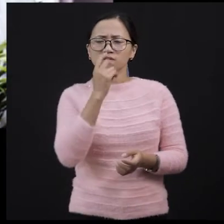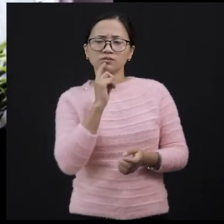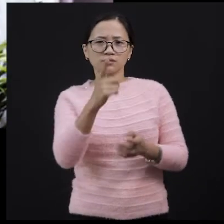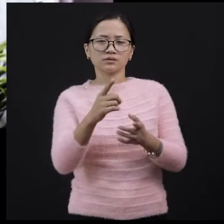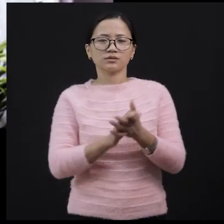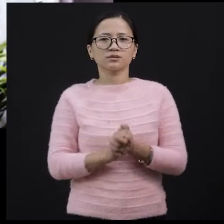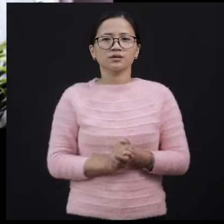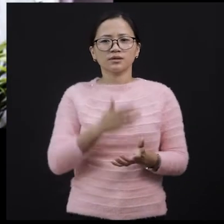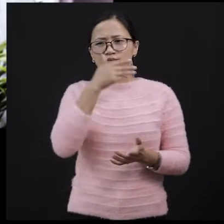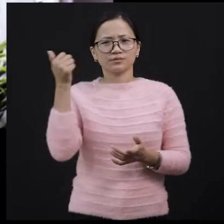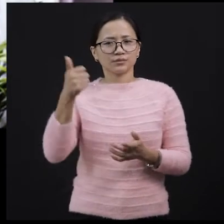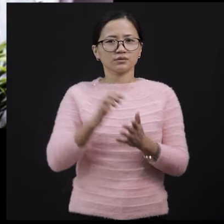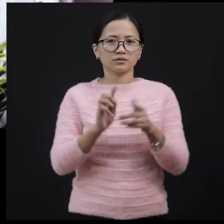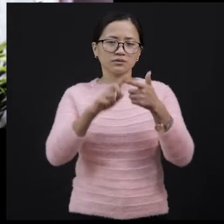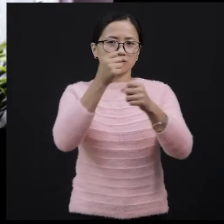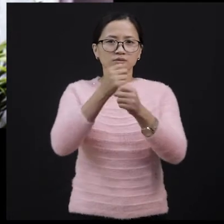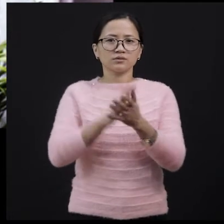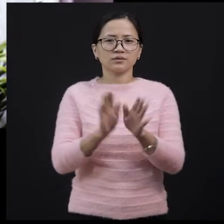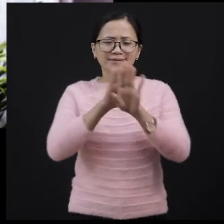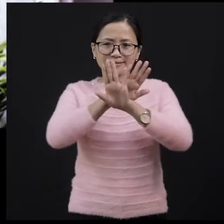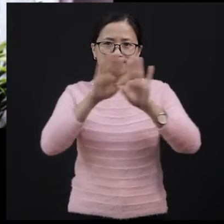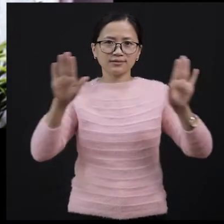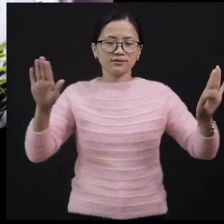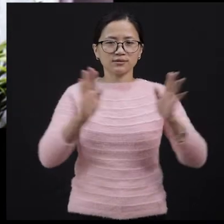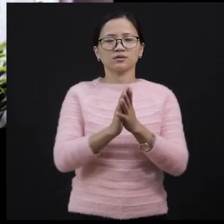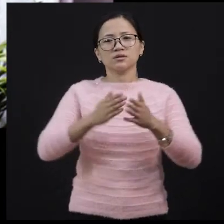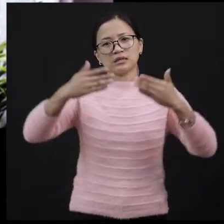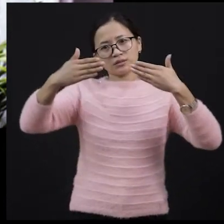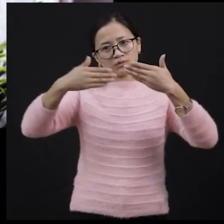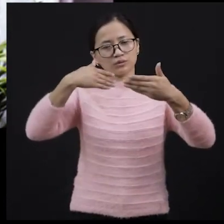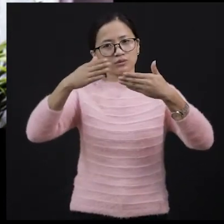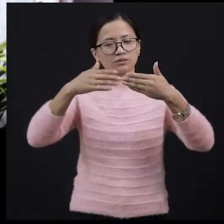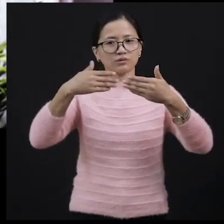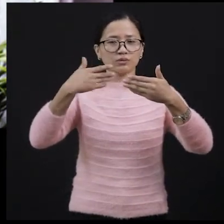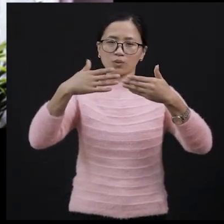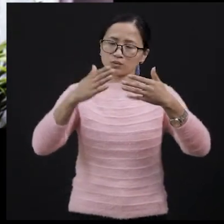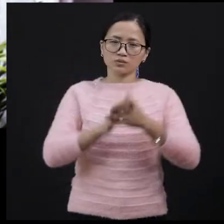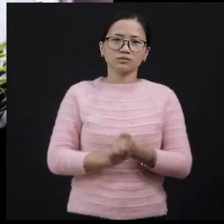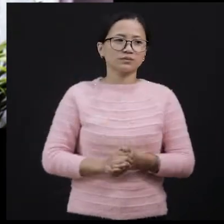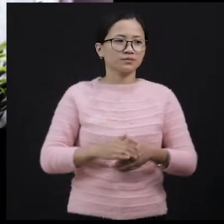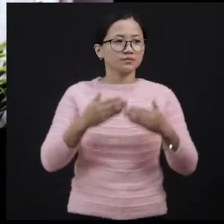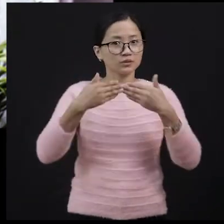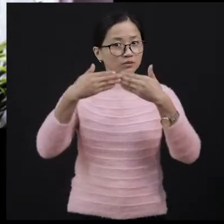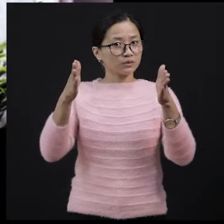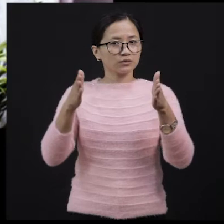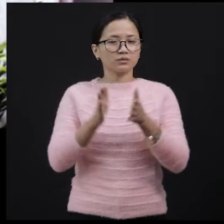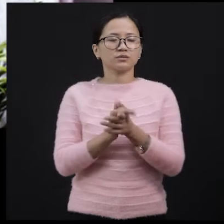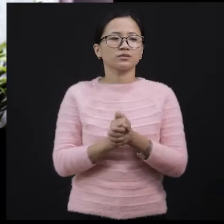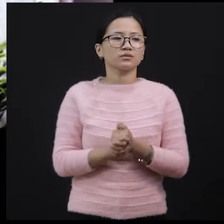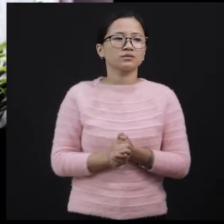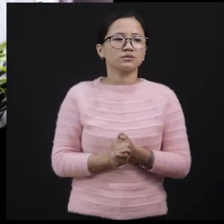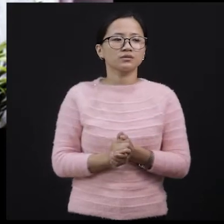transparent, the best example is a clear window glass. You can have a look. It is